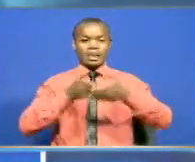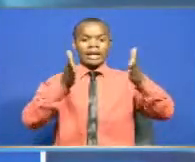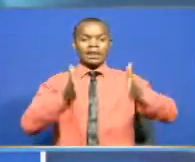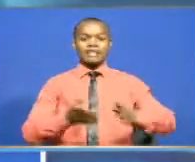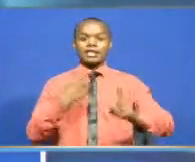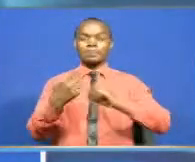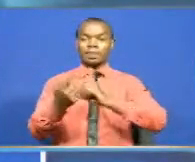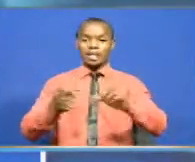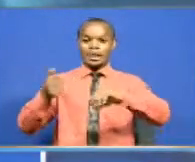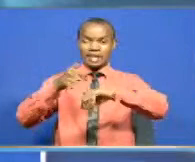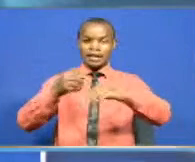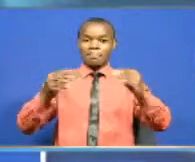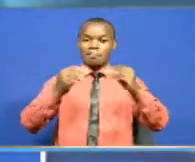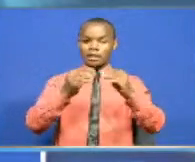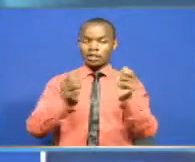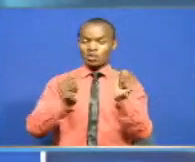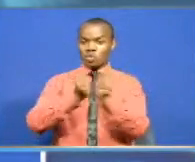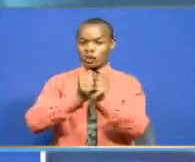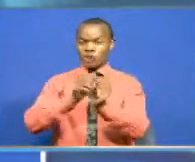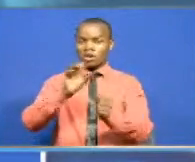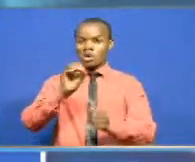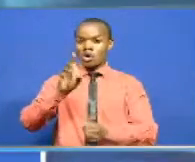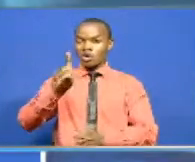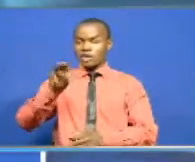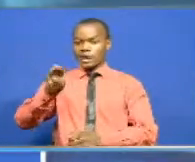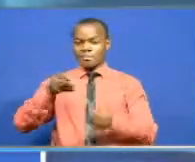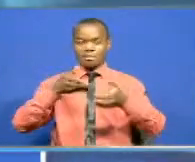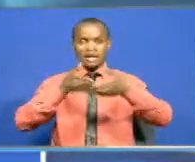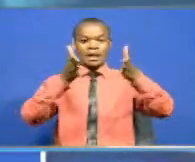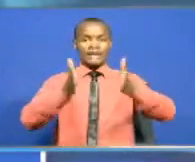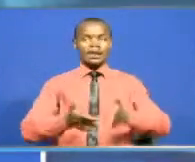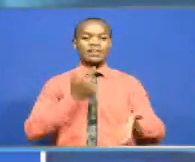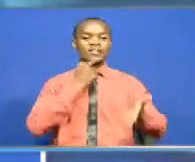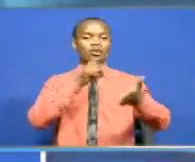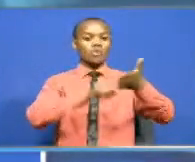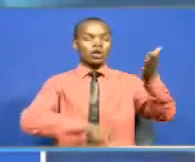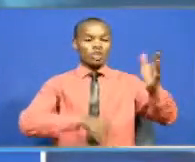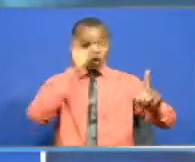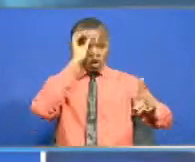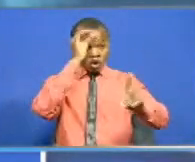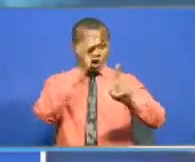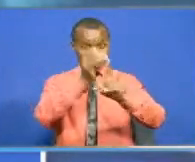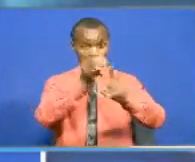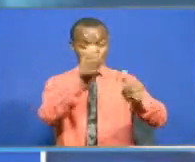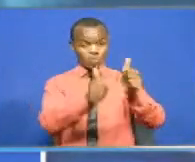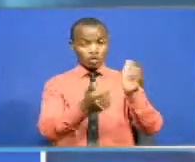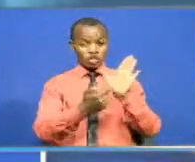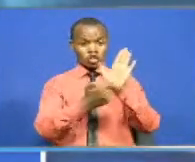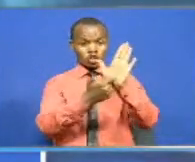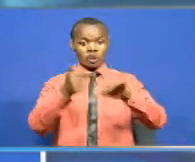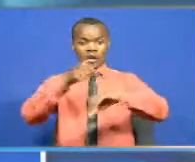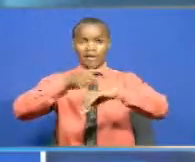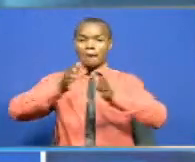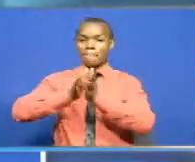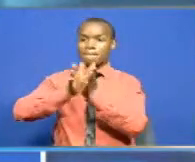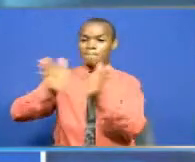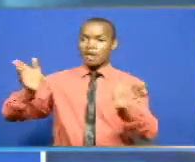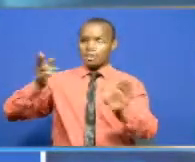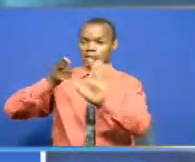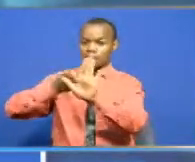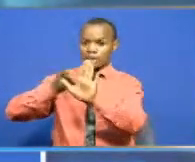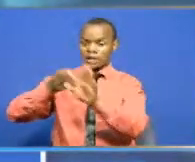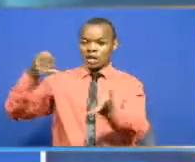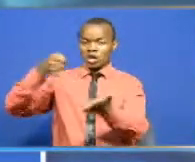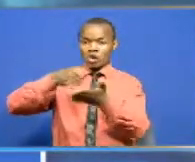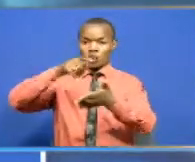Prime Minister Raila Odinga, said the presentation they made during a public participation forum, which included, among others,